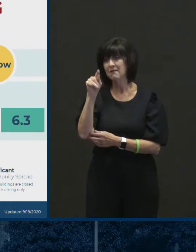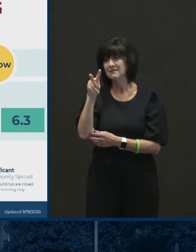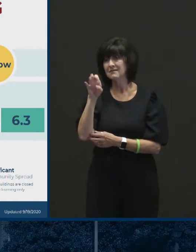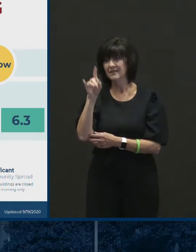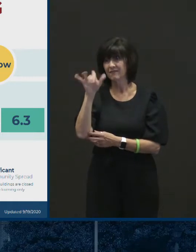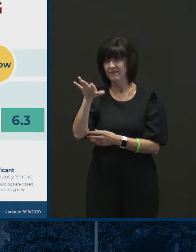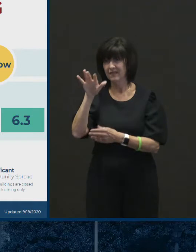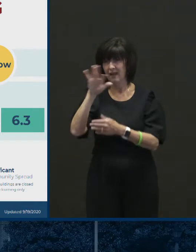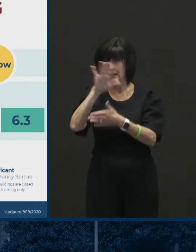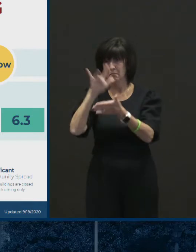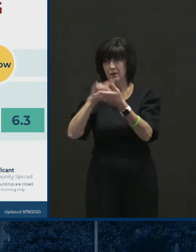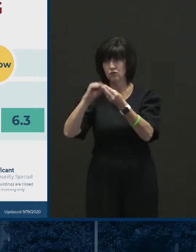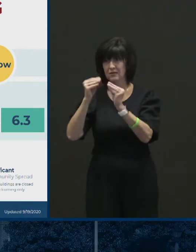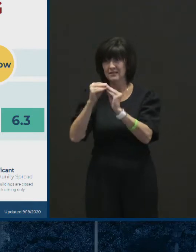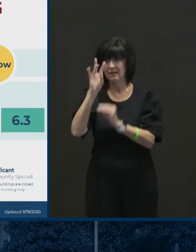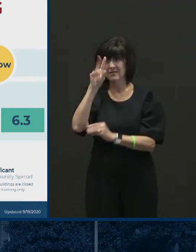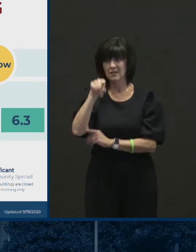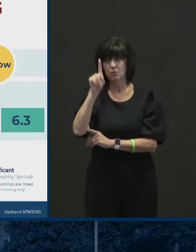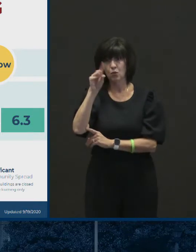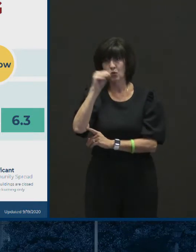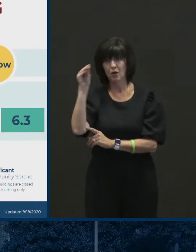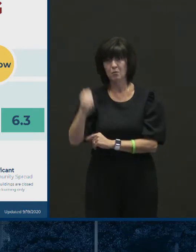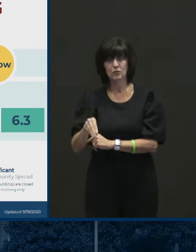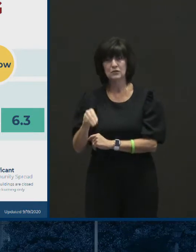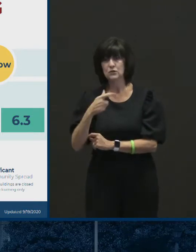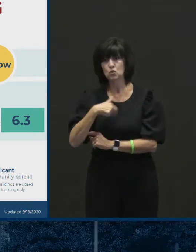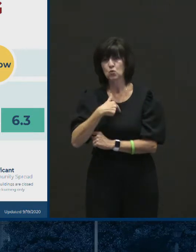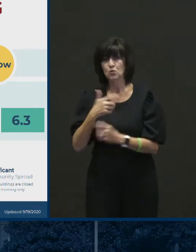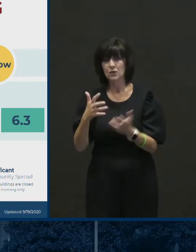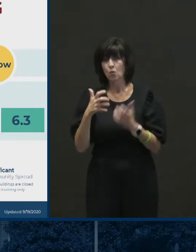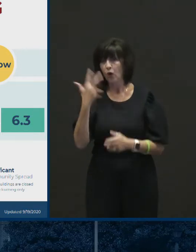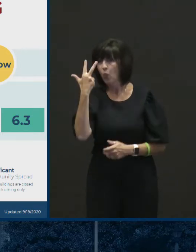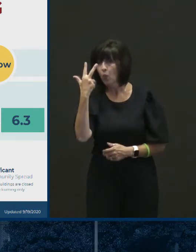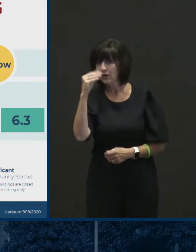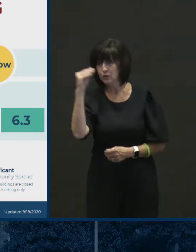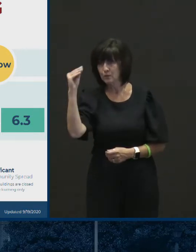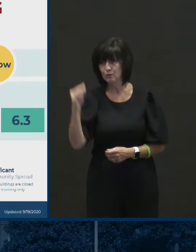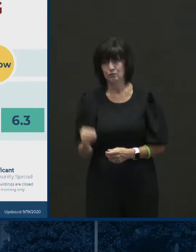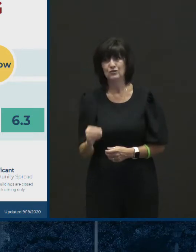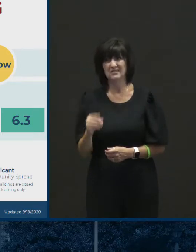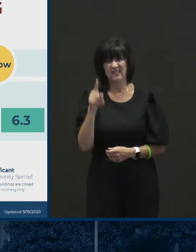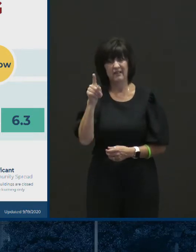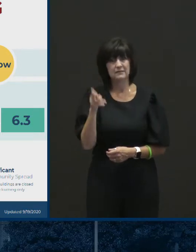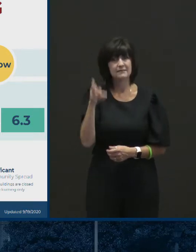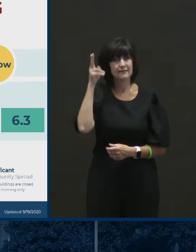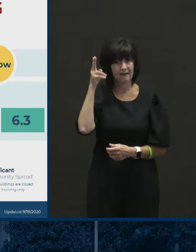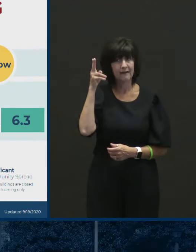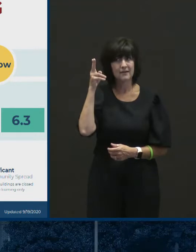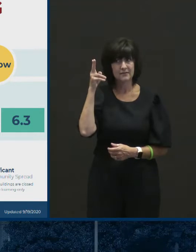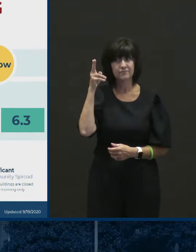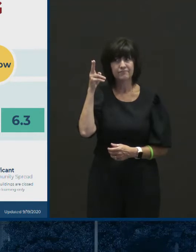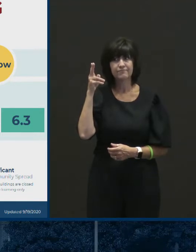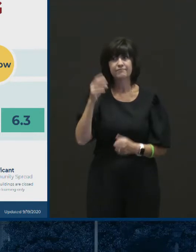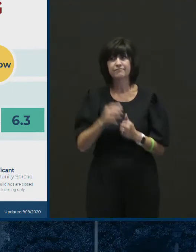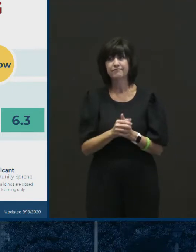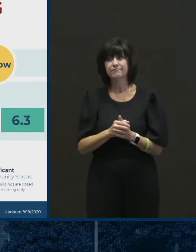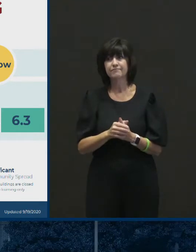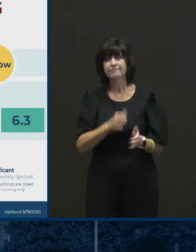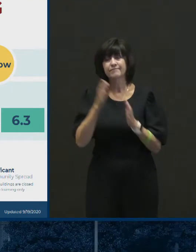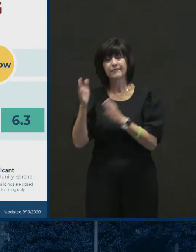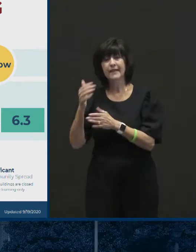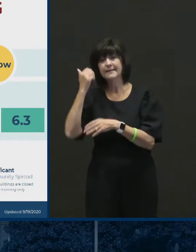here, and so the 7% is higher than where we are today. We've trended down a little bit on this one. And then, of course,